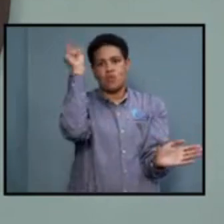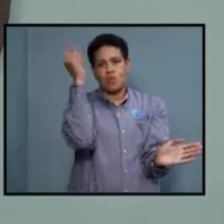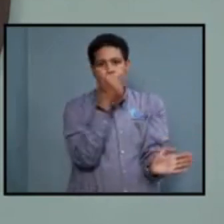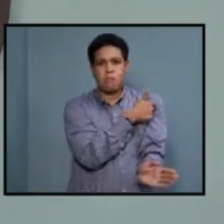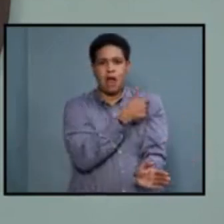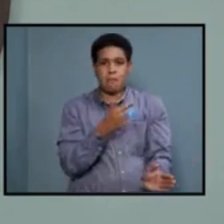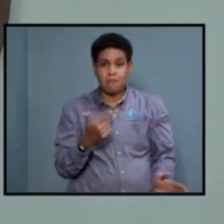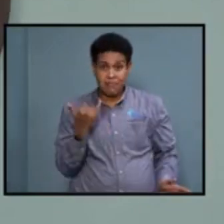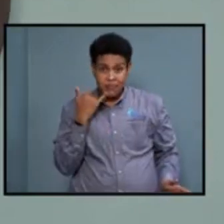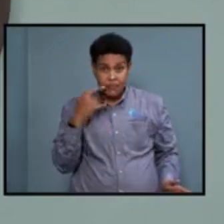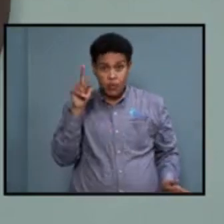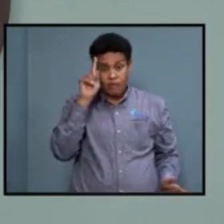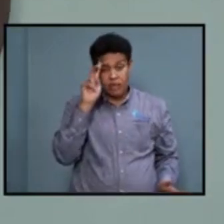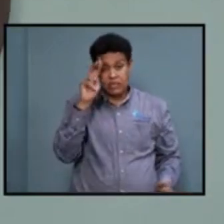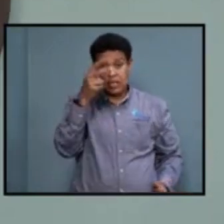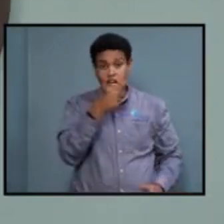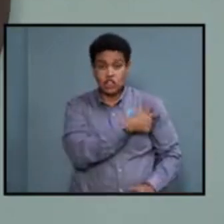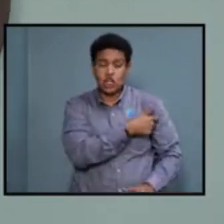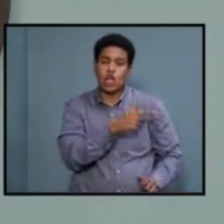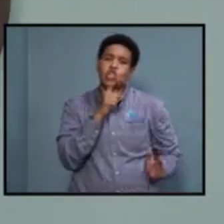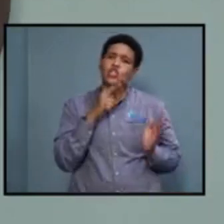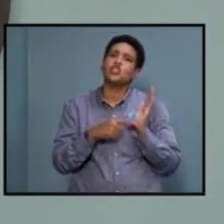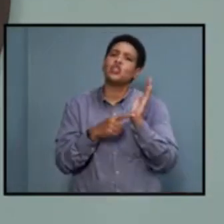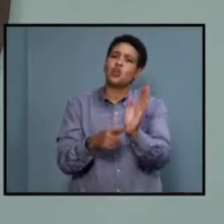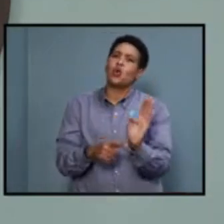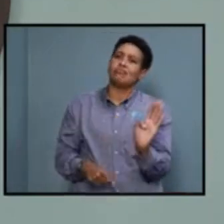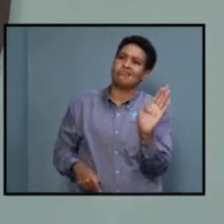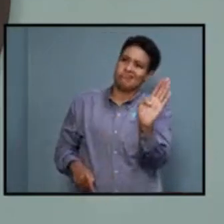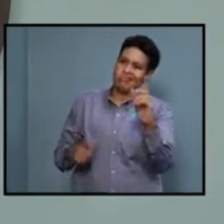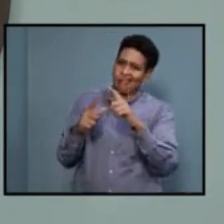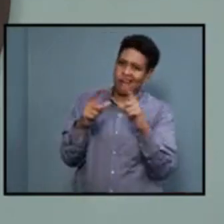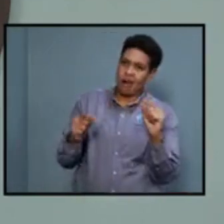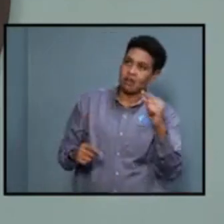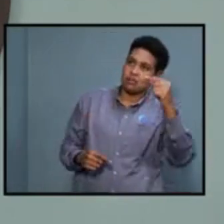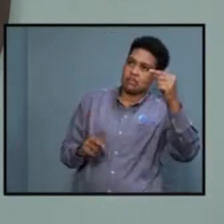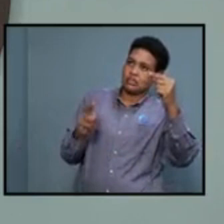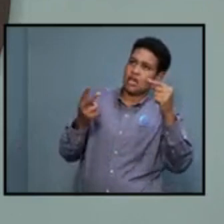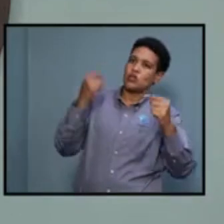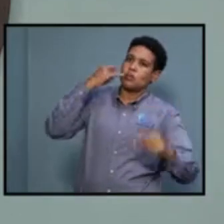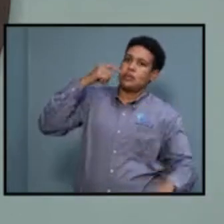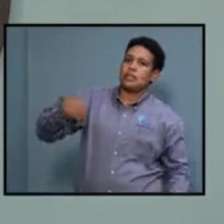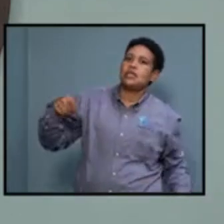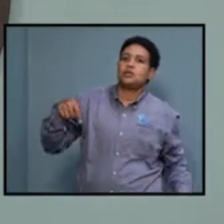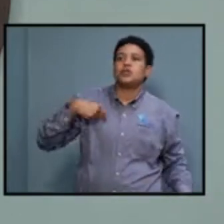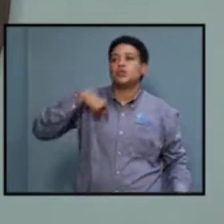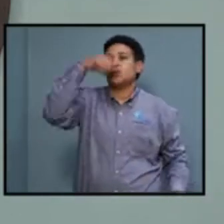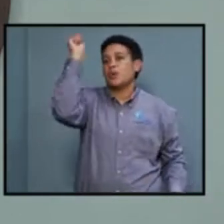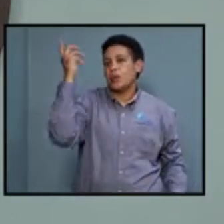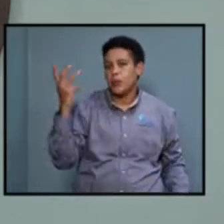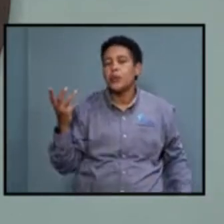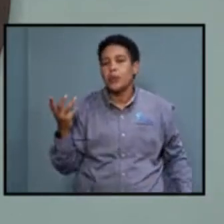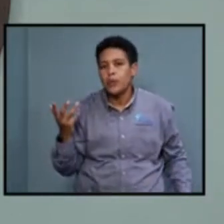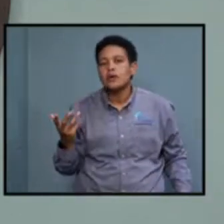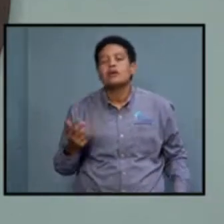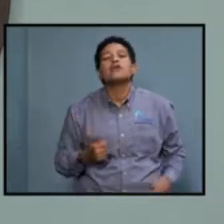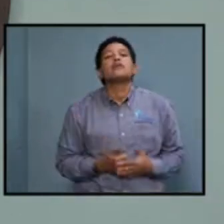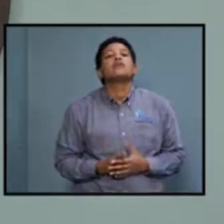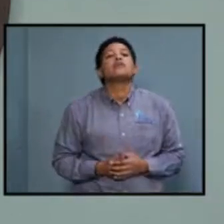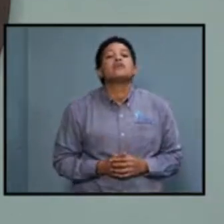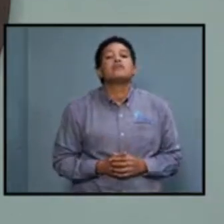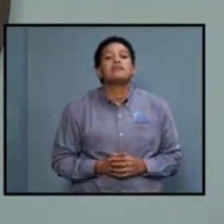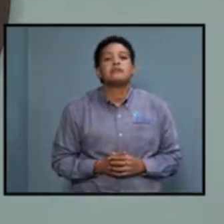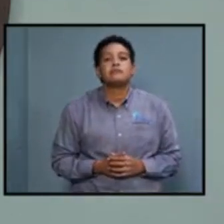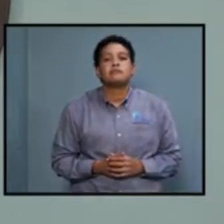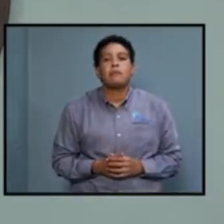if they are going for their second shot they can show that their vaccination card and obviously